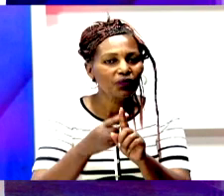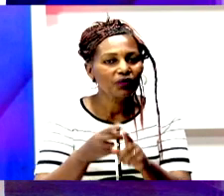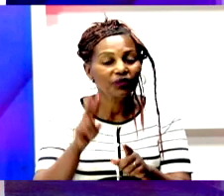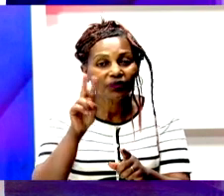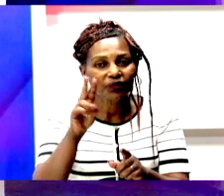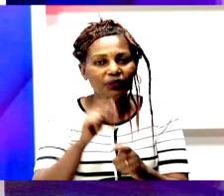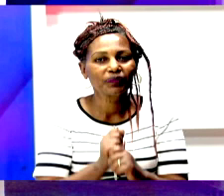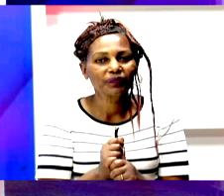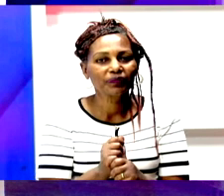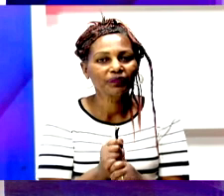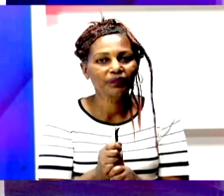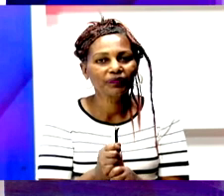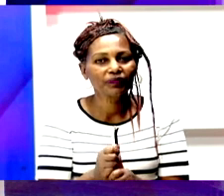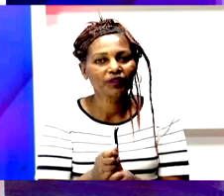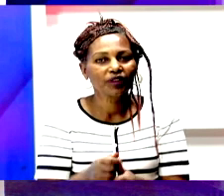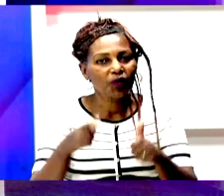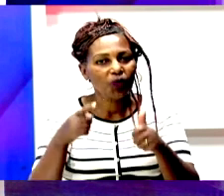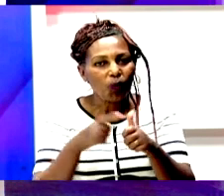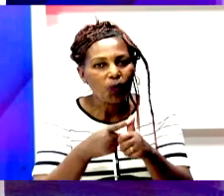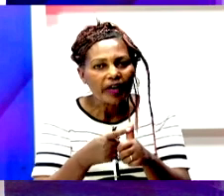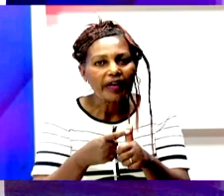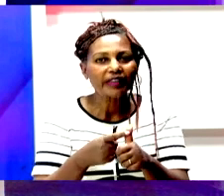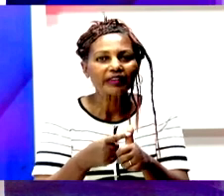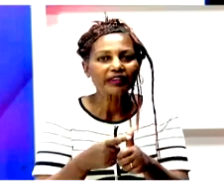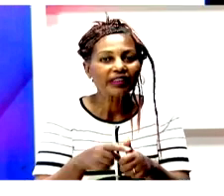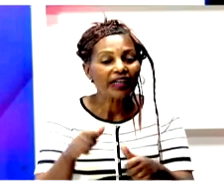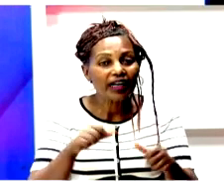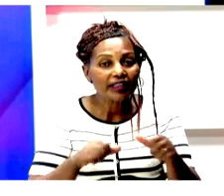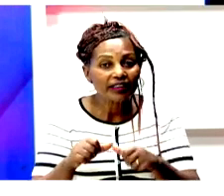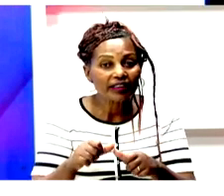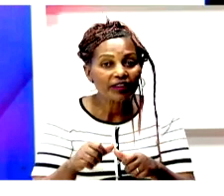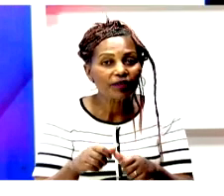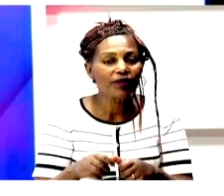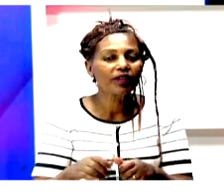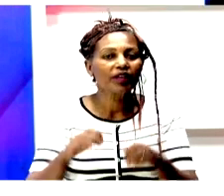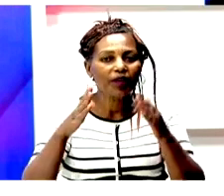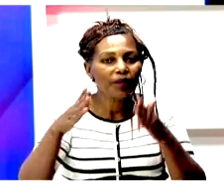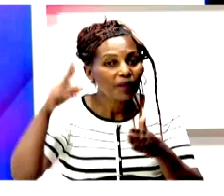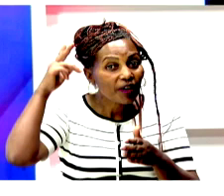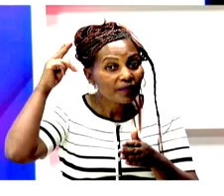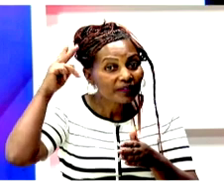One, active voice, a barber cuts hair, becomes